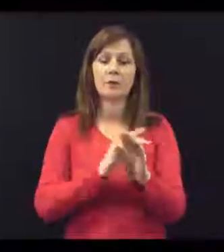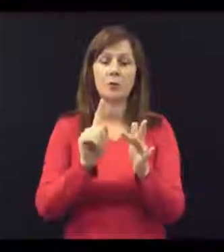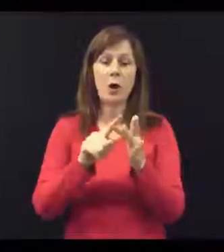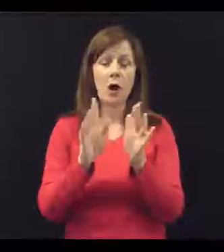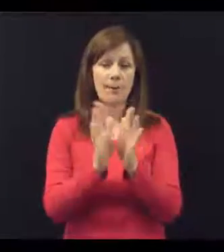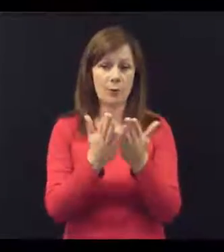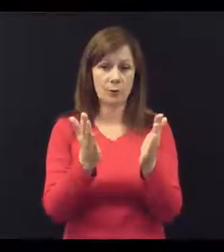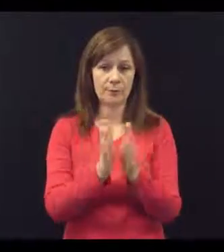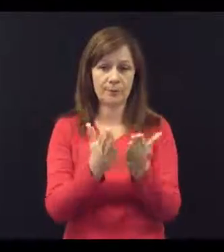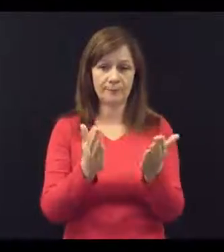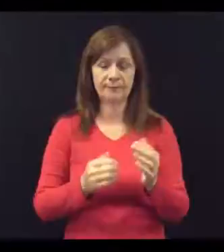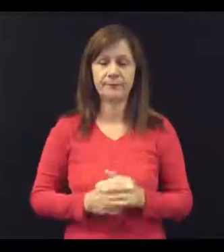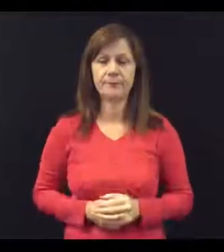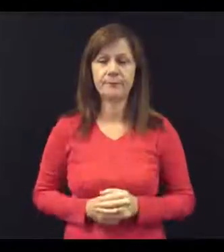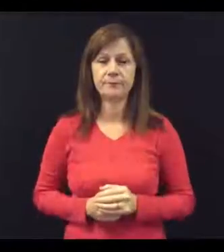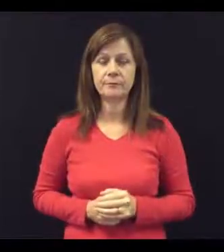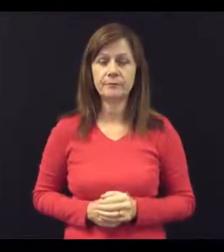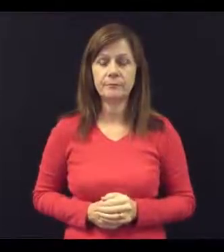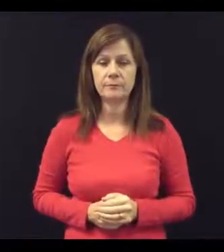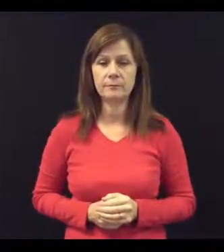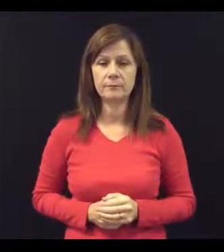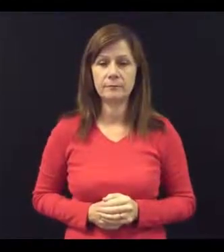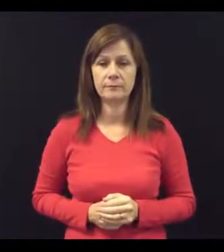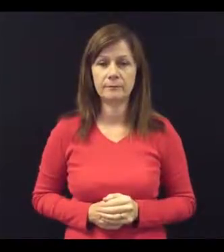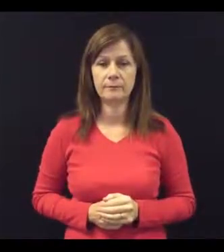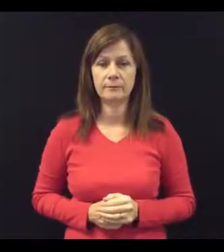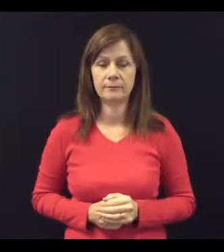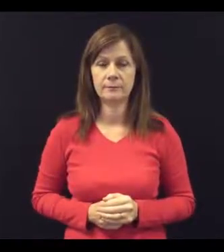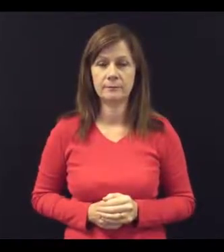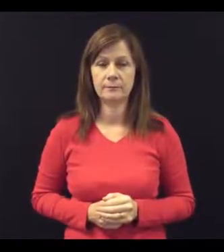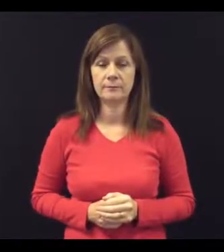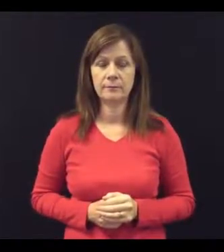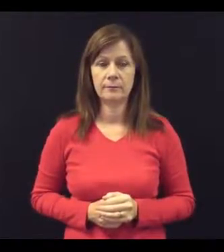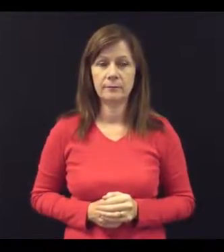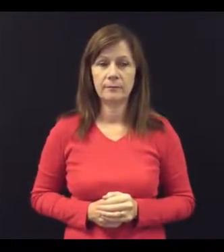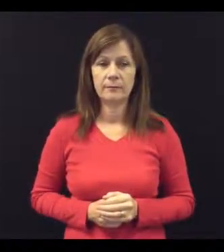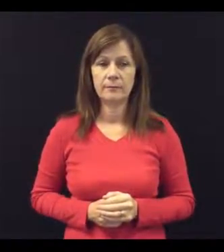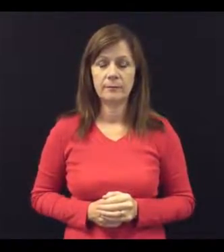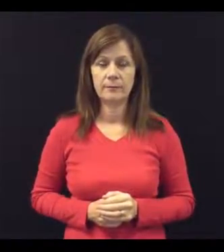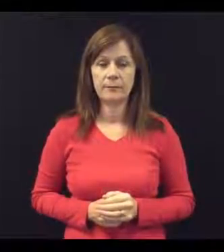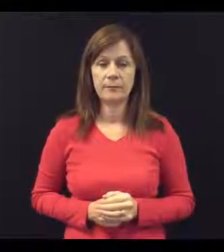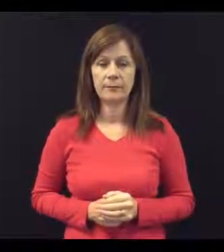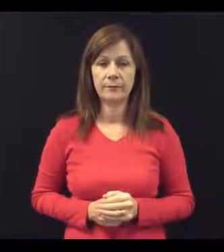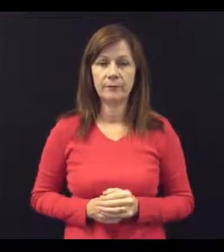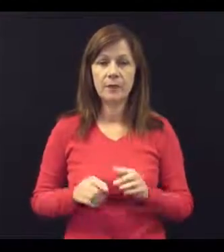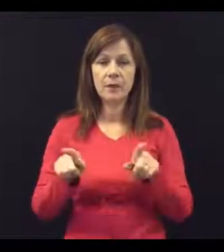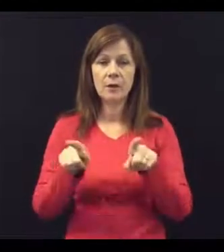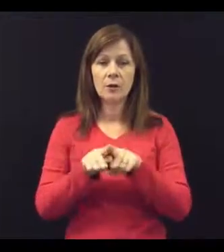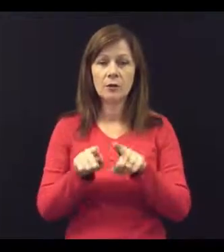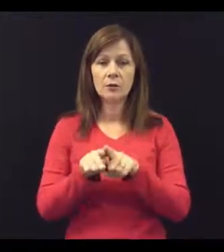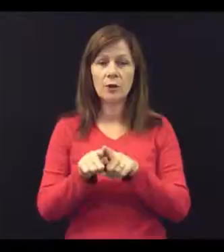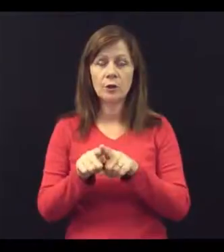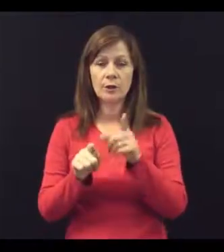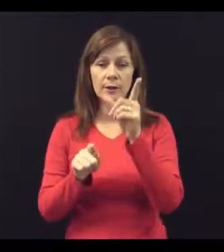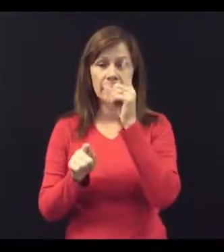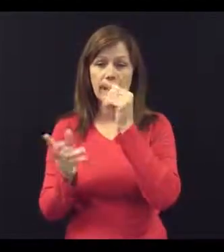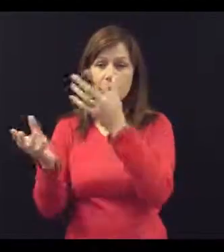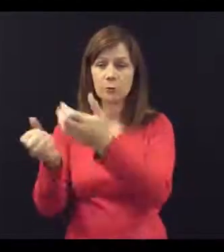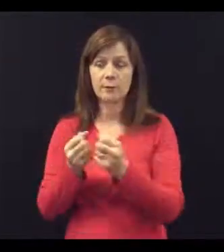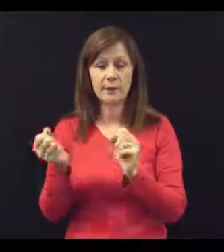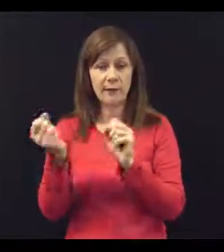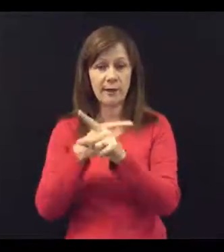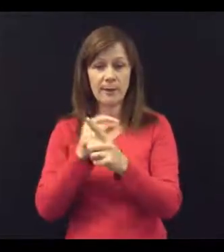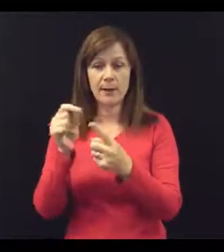EPUB files into iTunes, then select them in the Books pane in iTunes, then sync your iPad. You can also